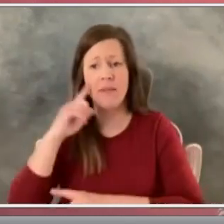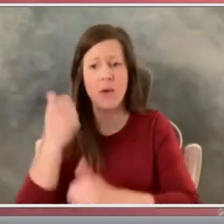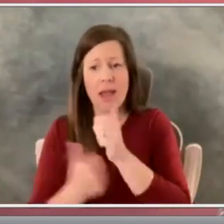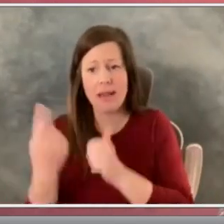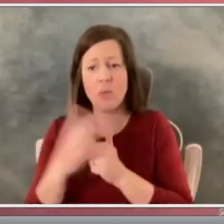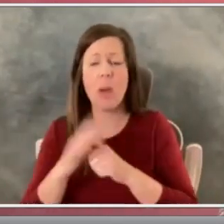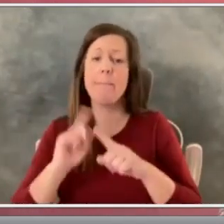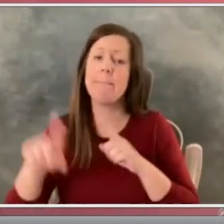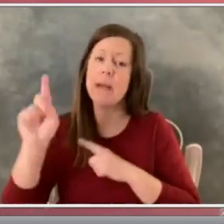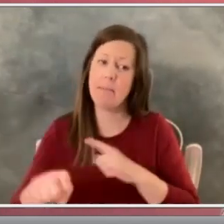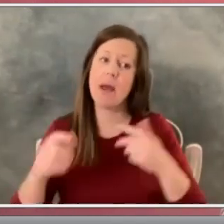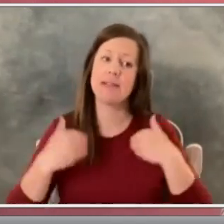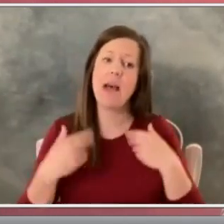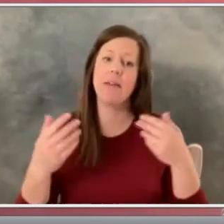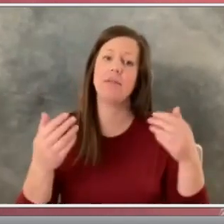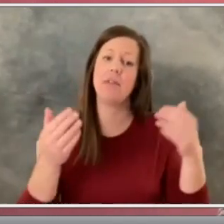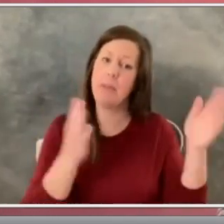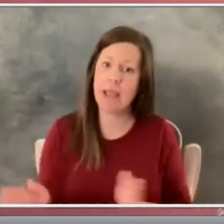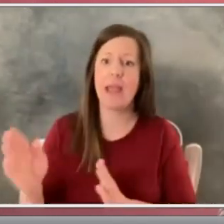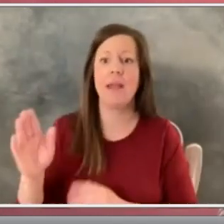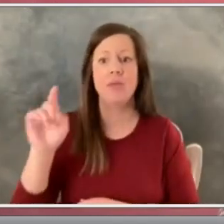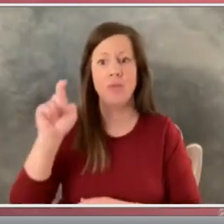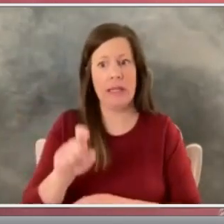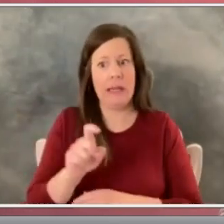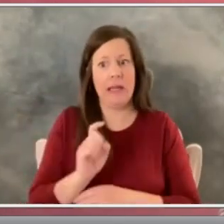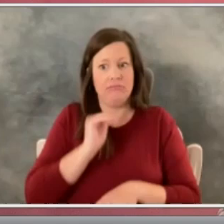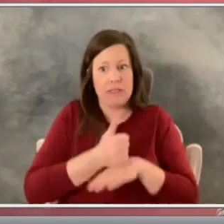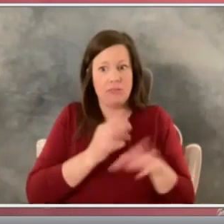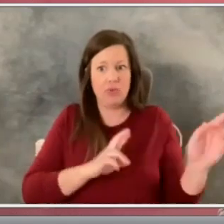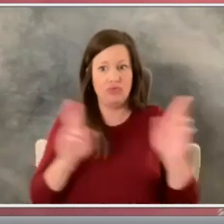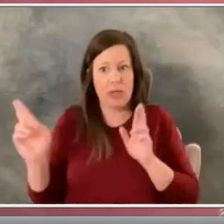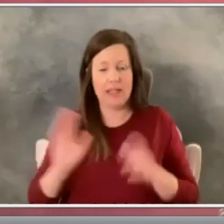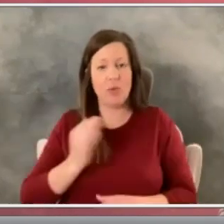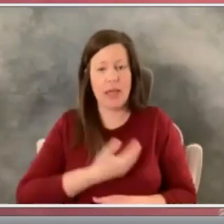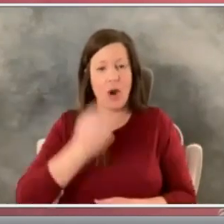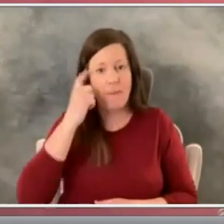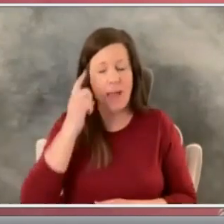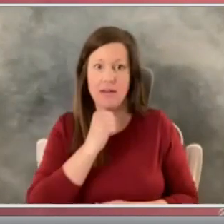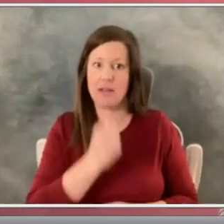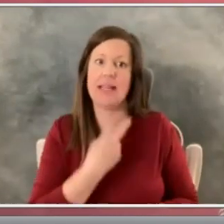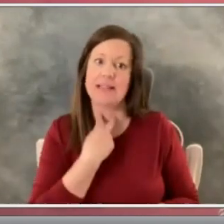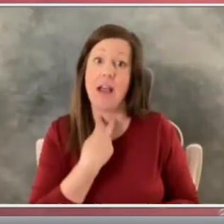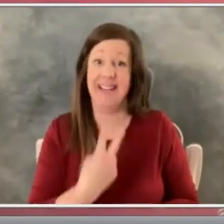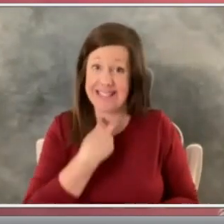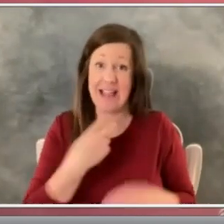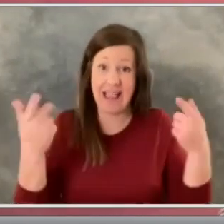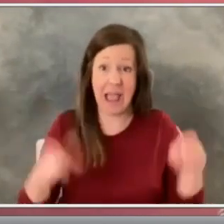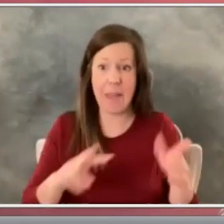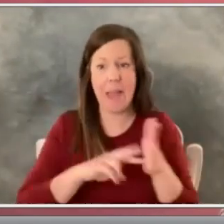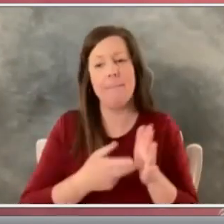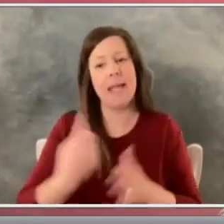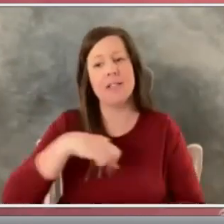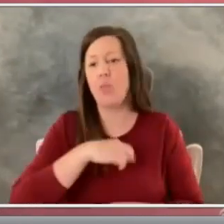need the contingency so that our mind does not get stuck. Because the minute it gets stuck, we are lost in grief,